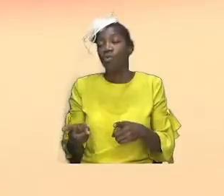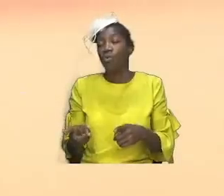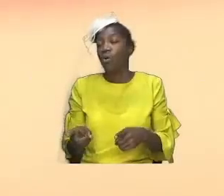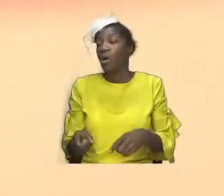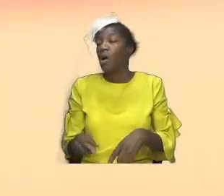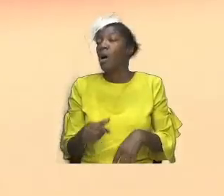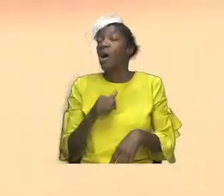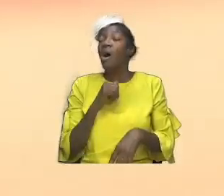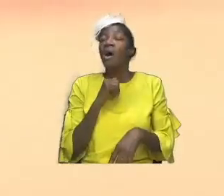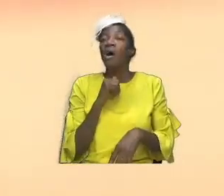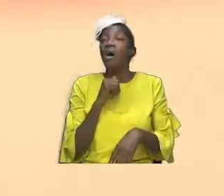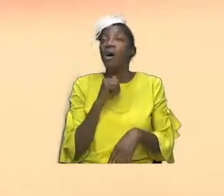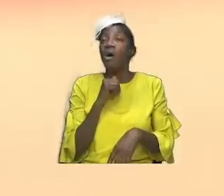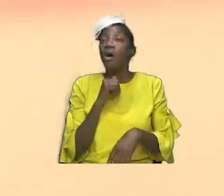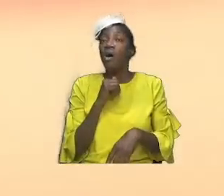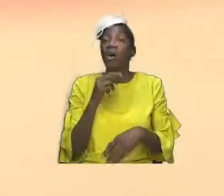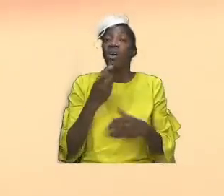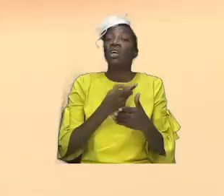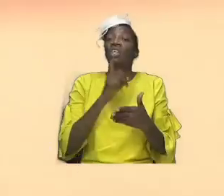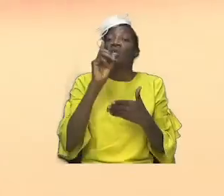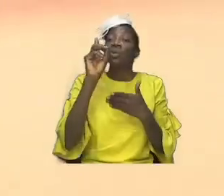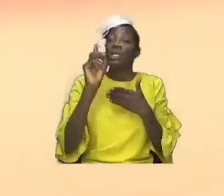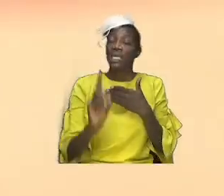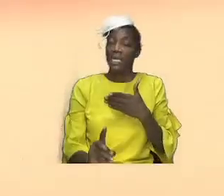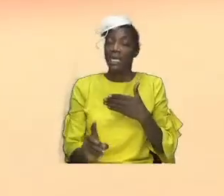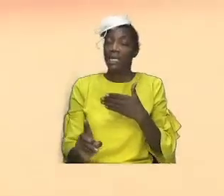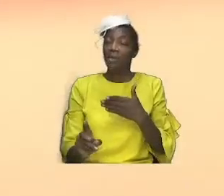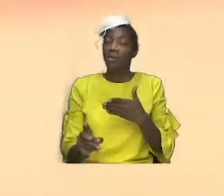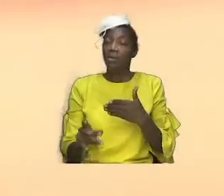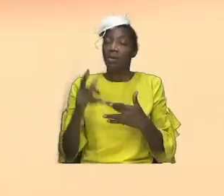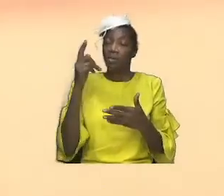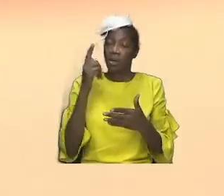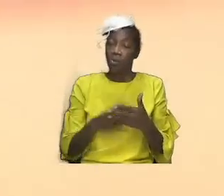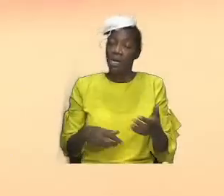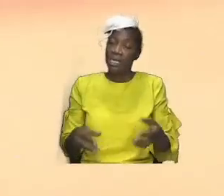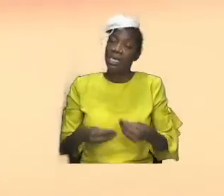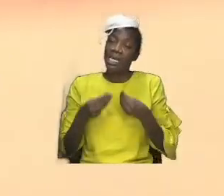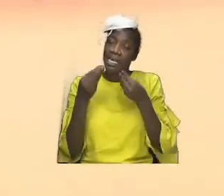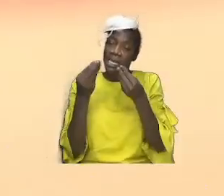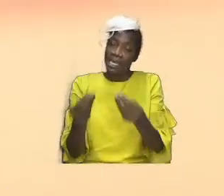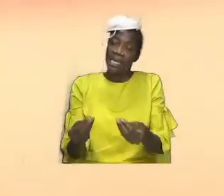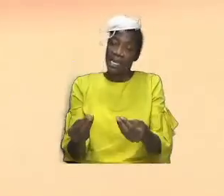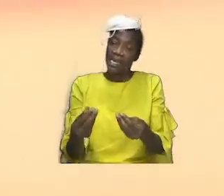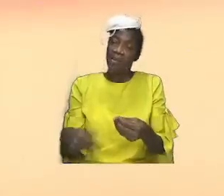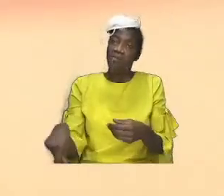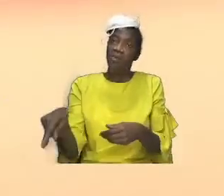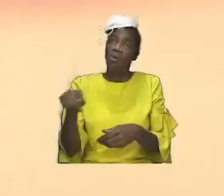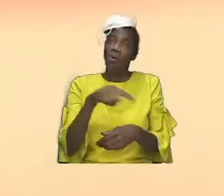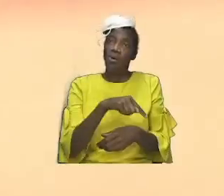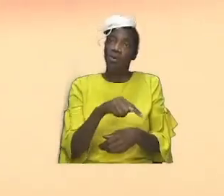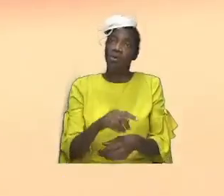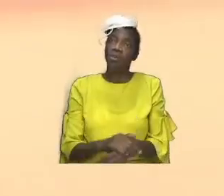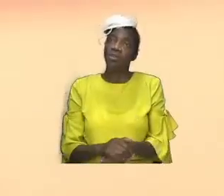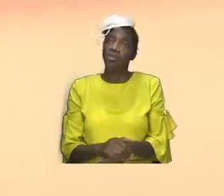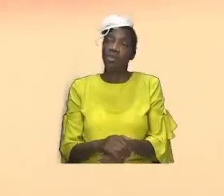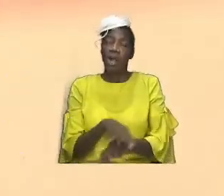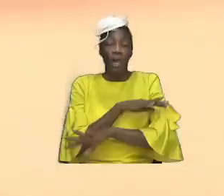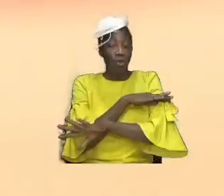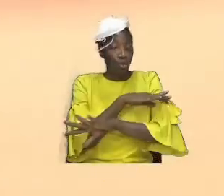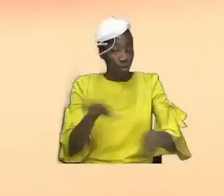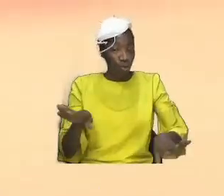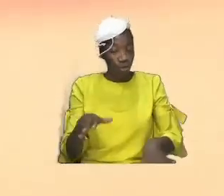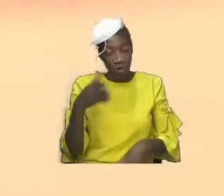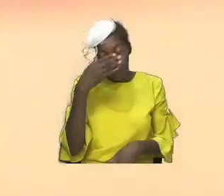did with what He has given us. Bear that in mind. Never forget